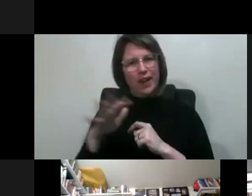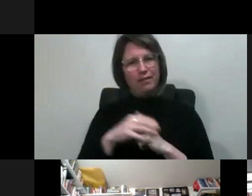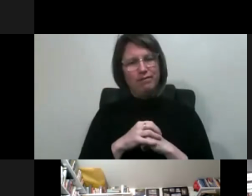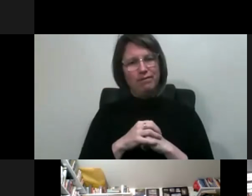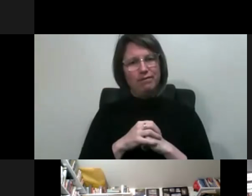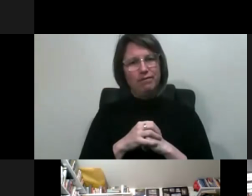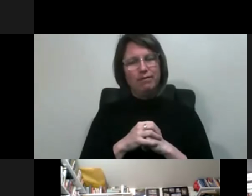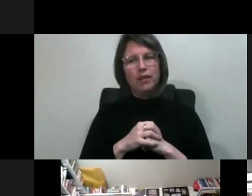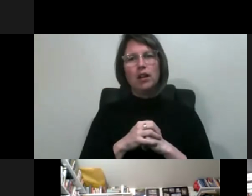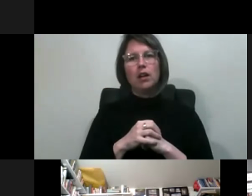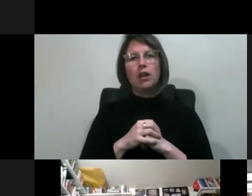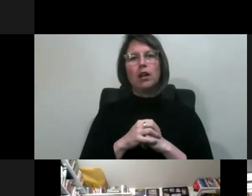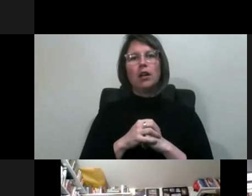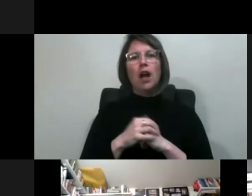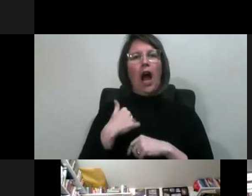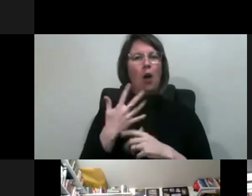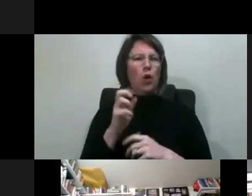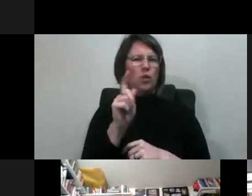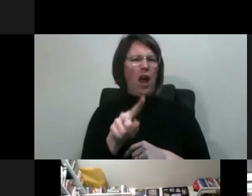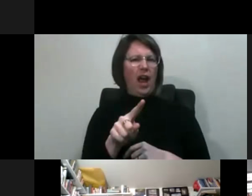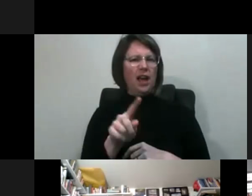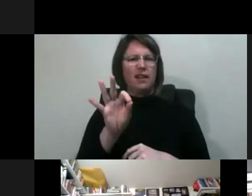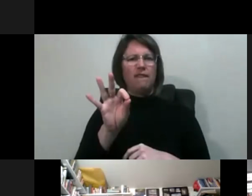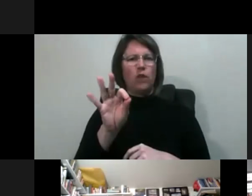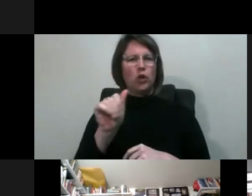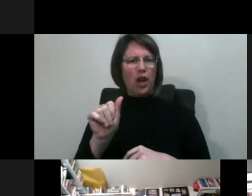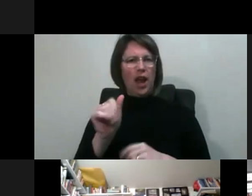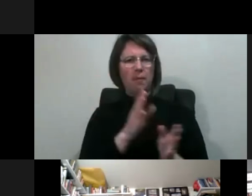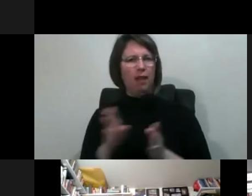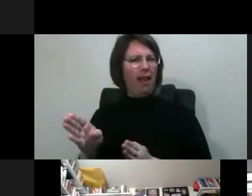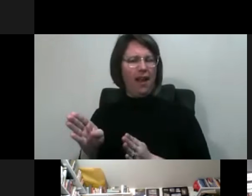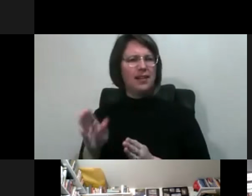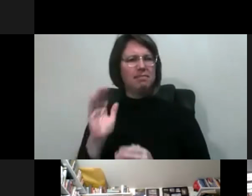guess if I could pose one question, the Forging Ahead plan doesn't really seem to